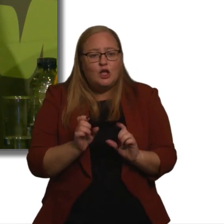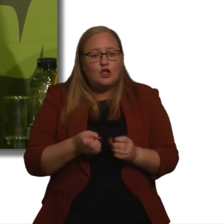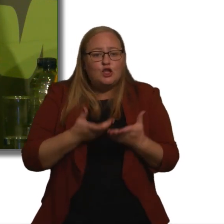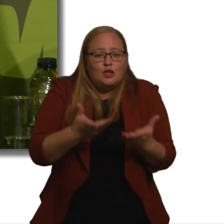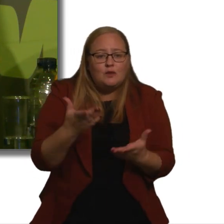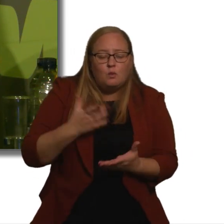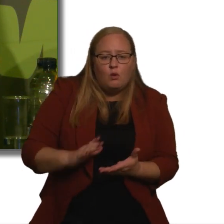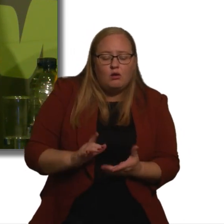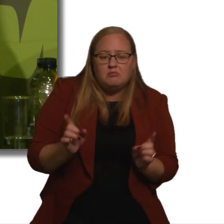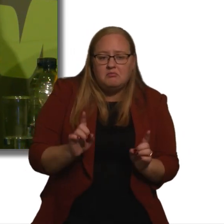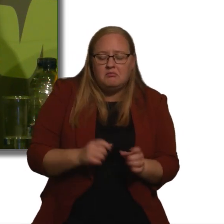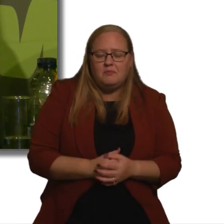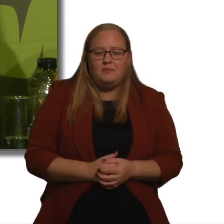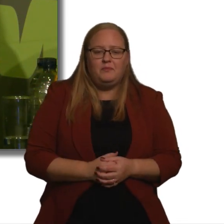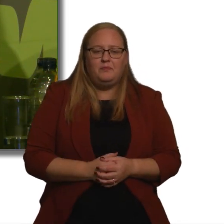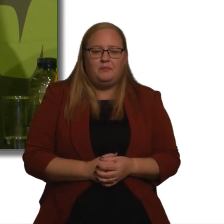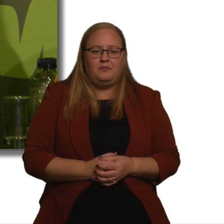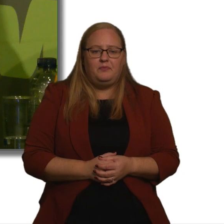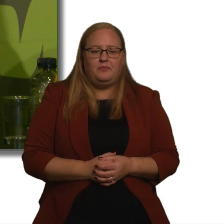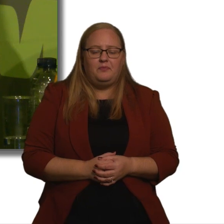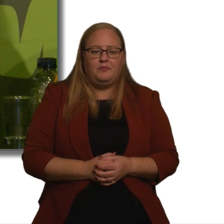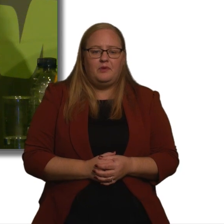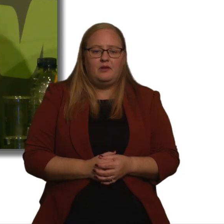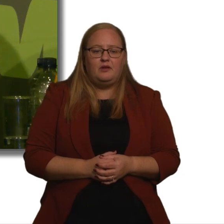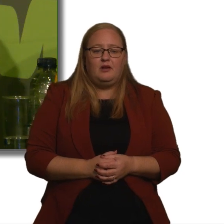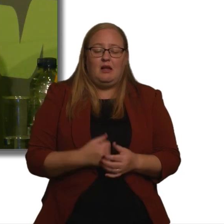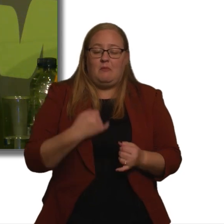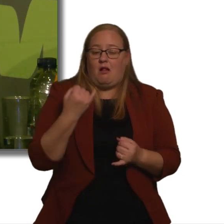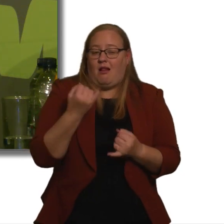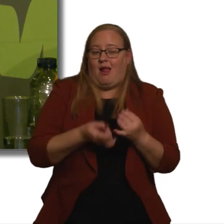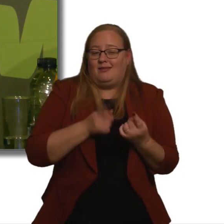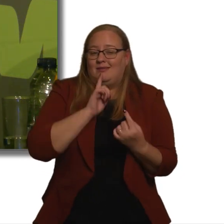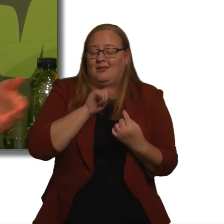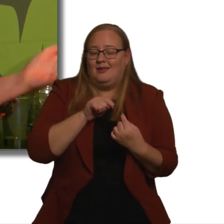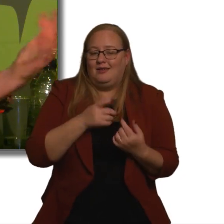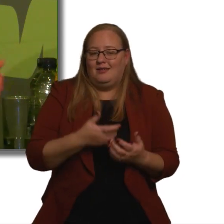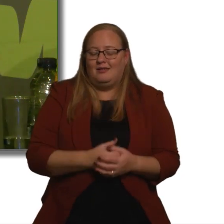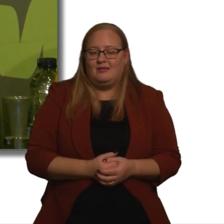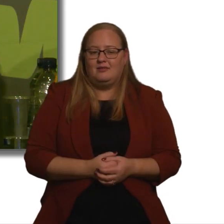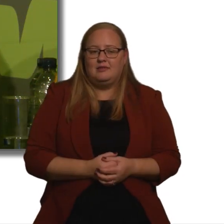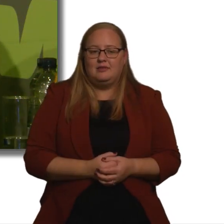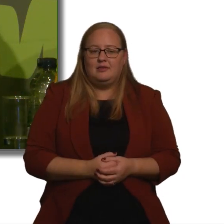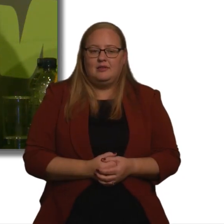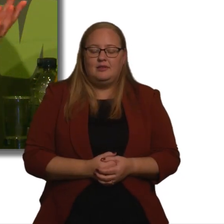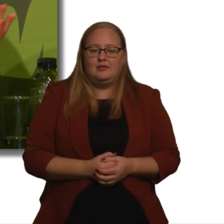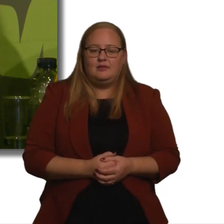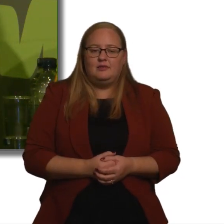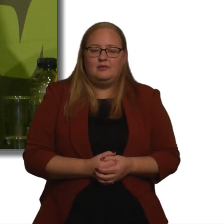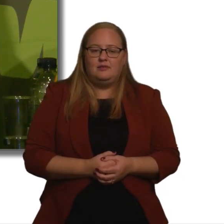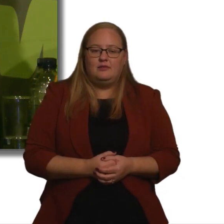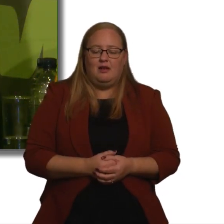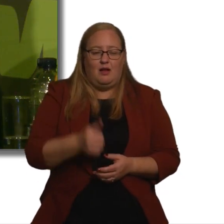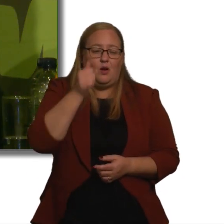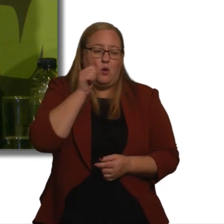that you would like to see. And the final bit from me before I hand to Selina and Elaine, who I know have got